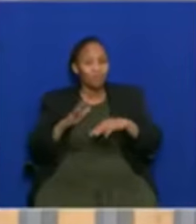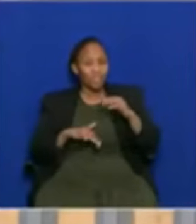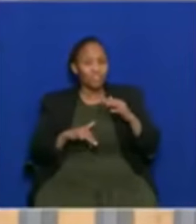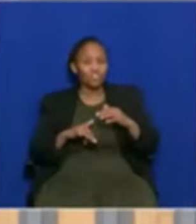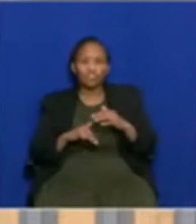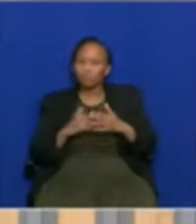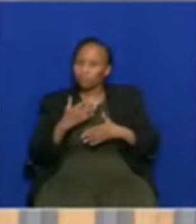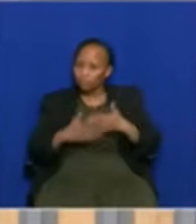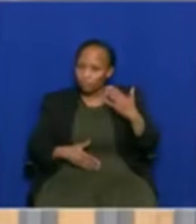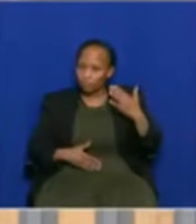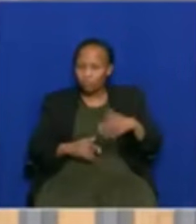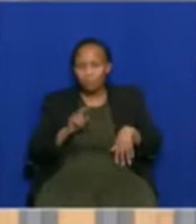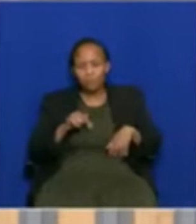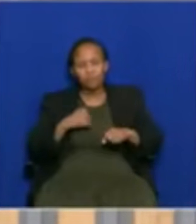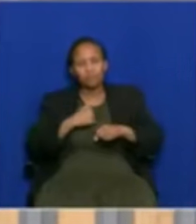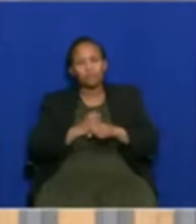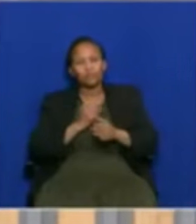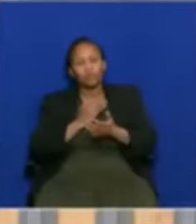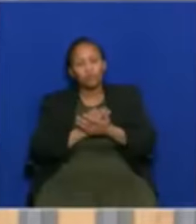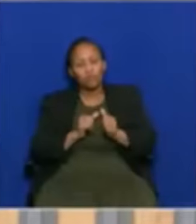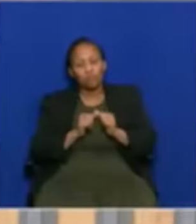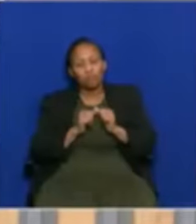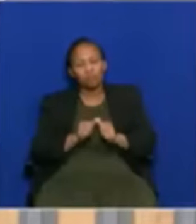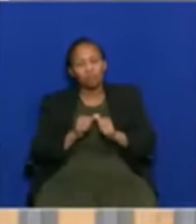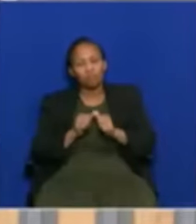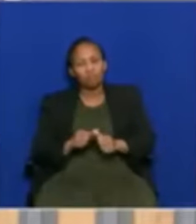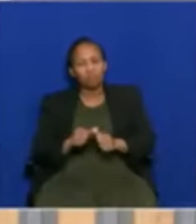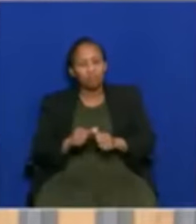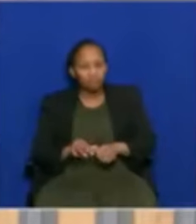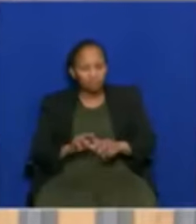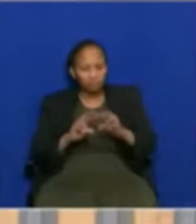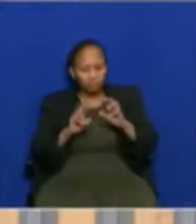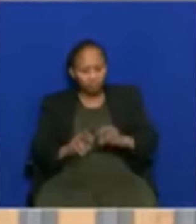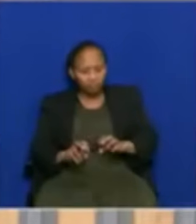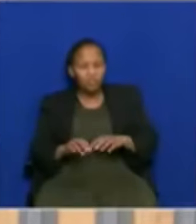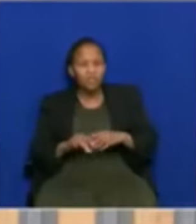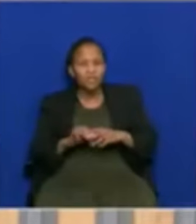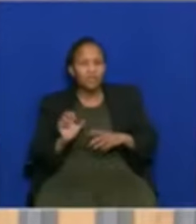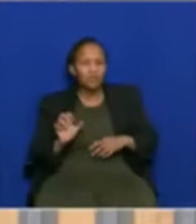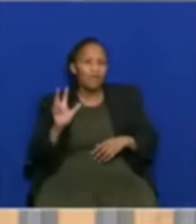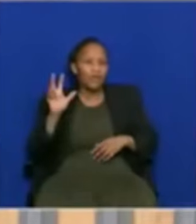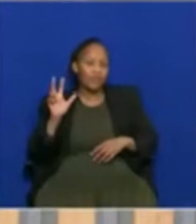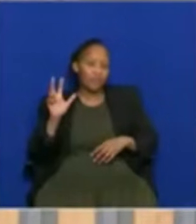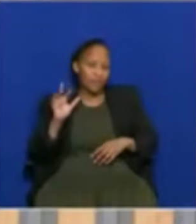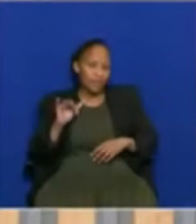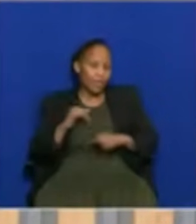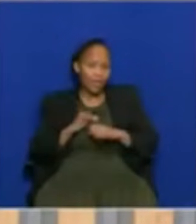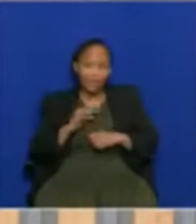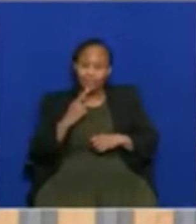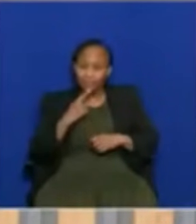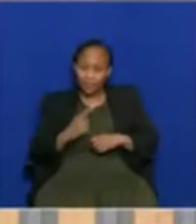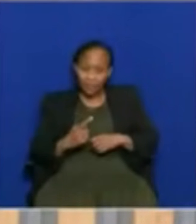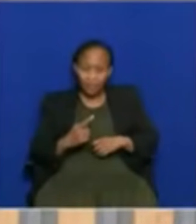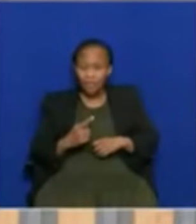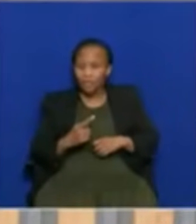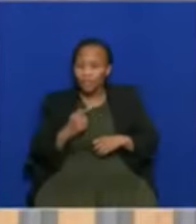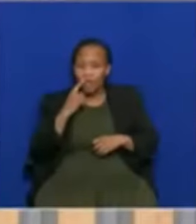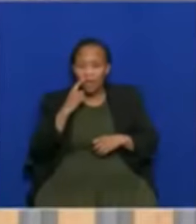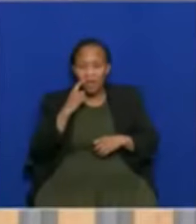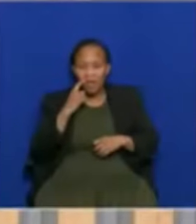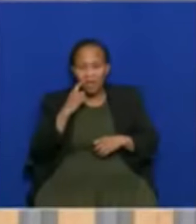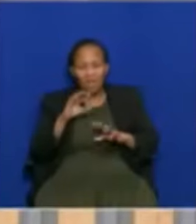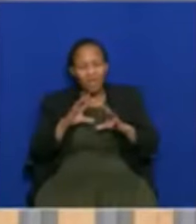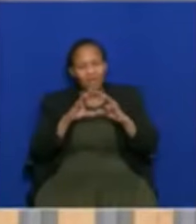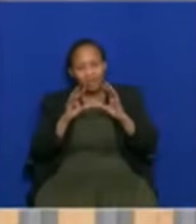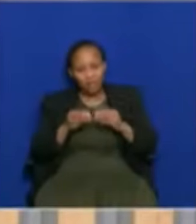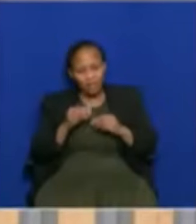your investigation and your affidavit. Don't they say to you, I've looked at everything, I've looked at the docket, I've